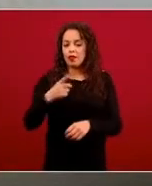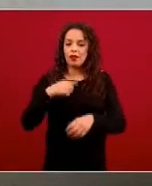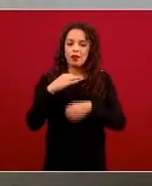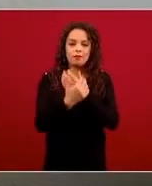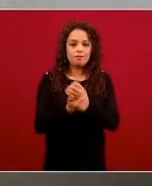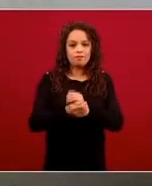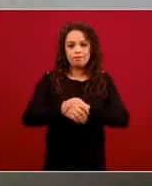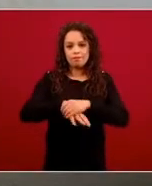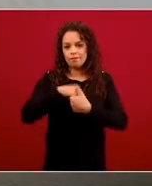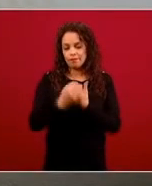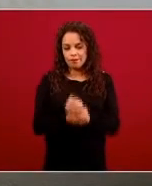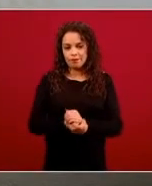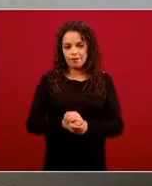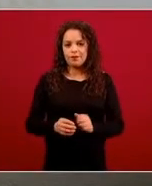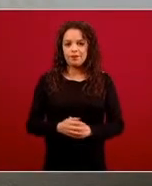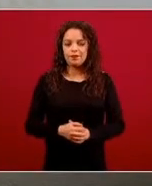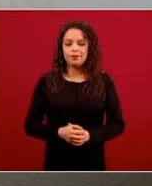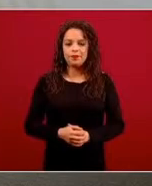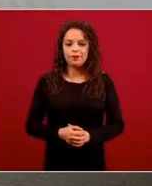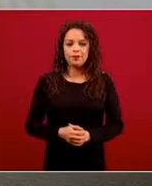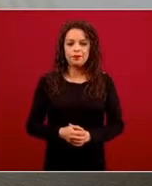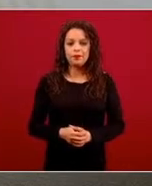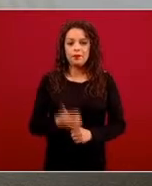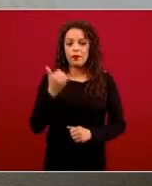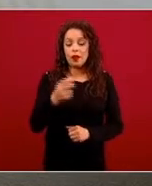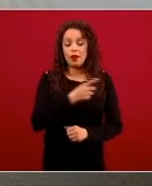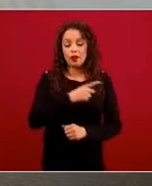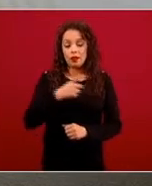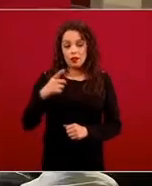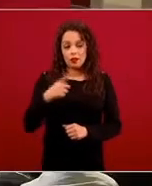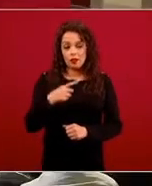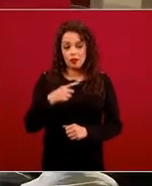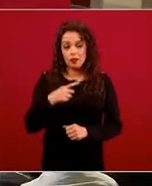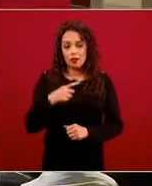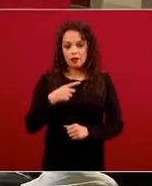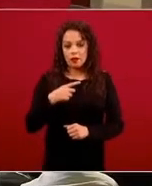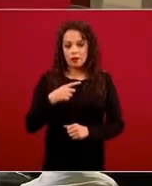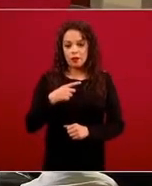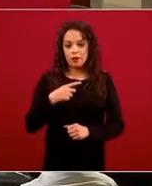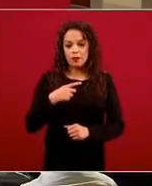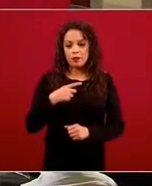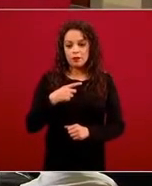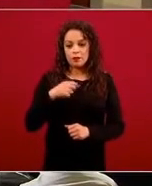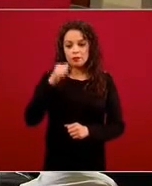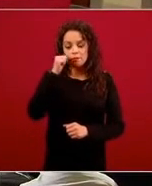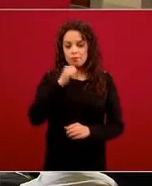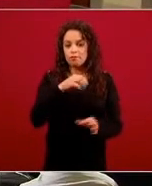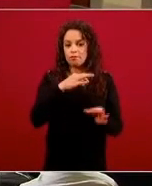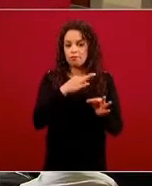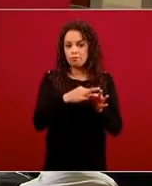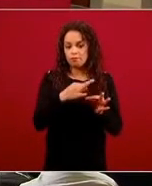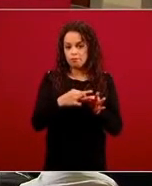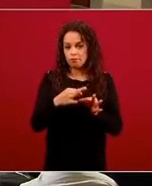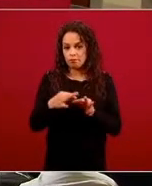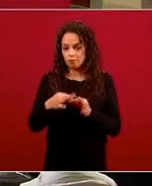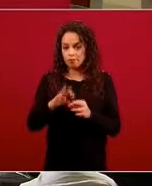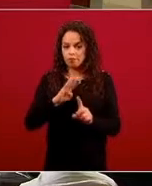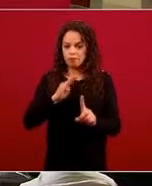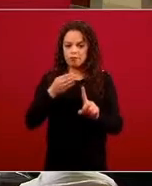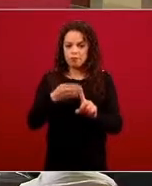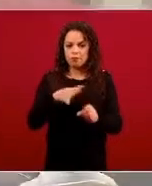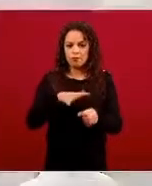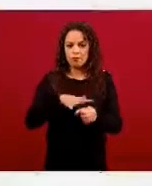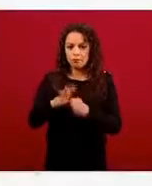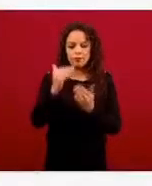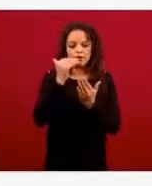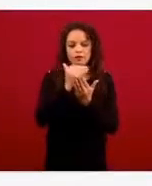your nose with your hand, that you actually allow the virus to go into your respiratory system.